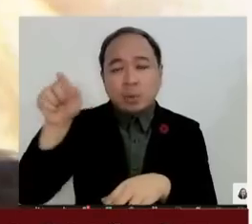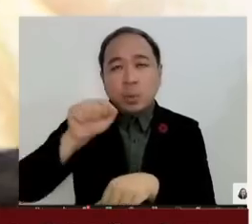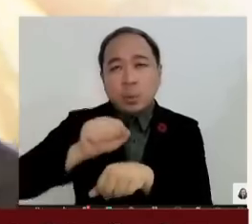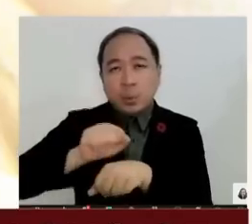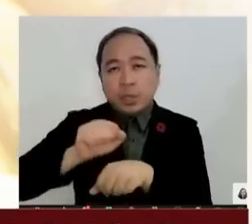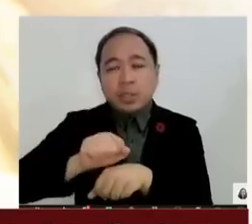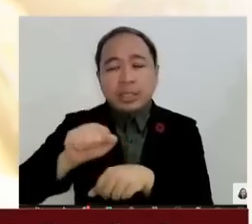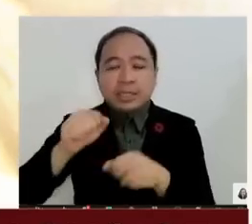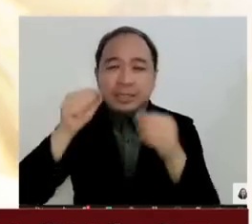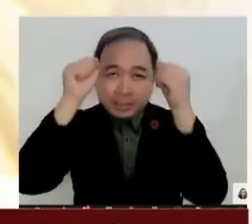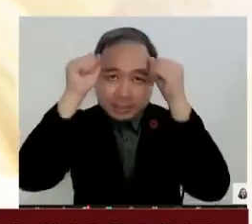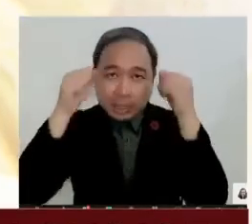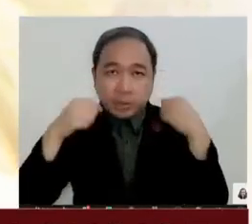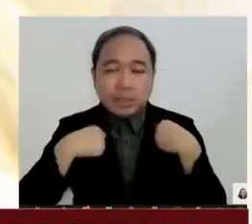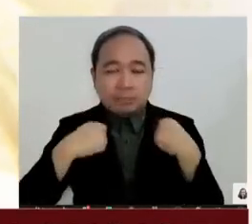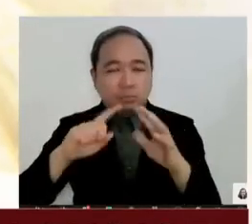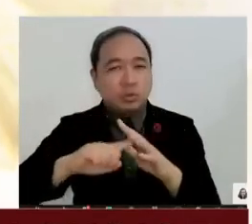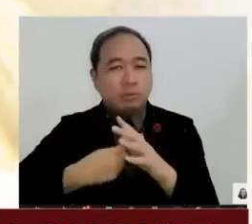employment.